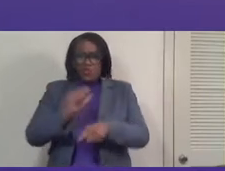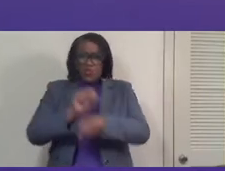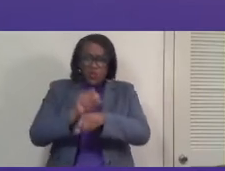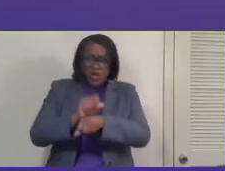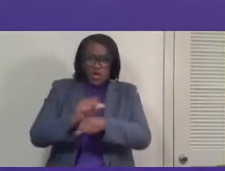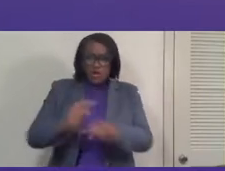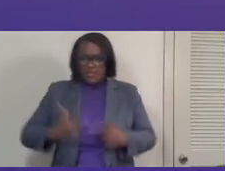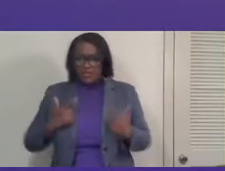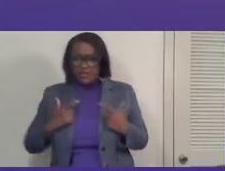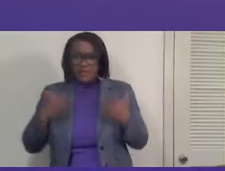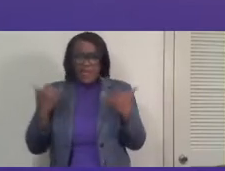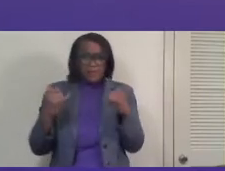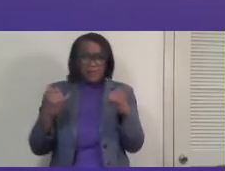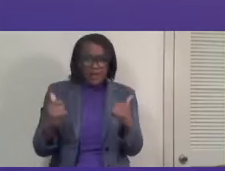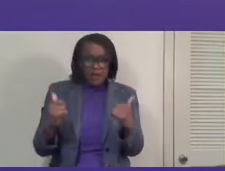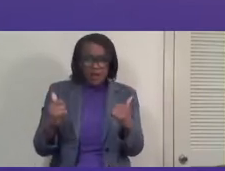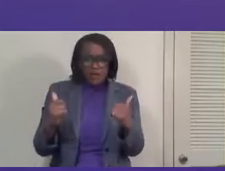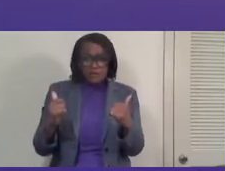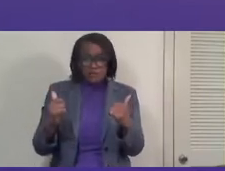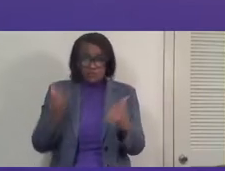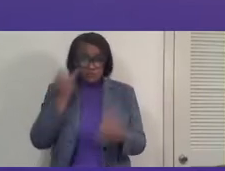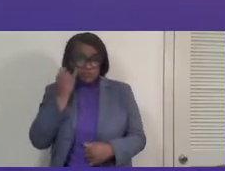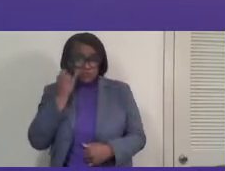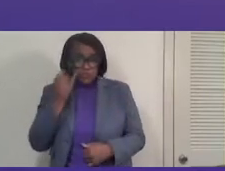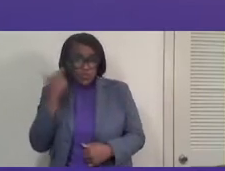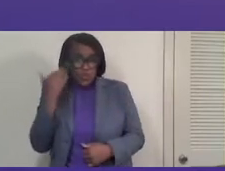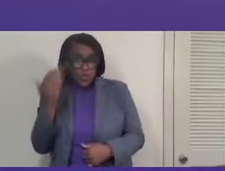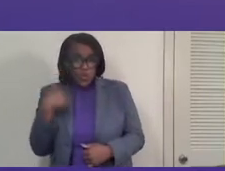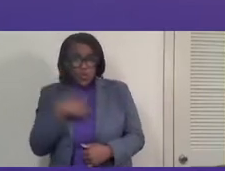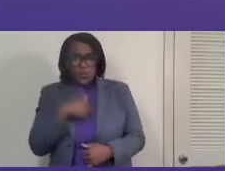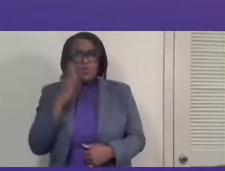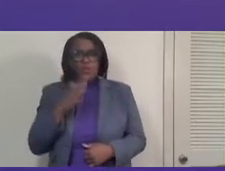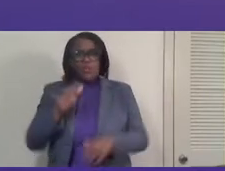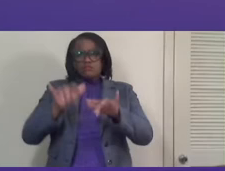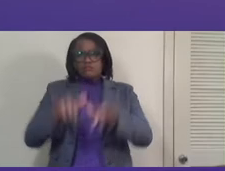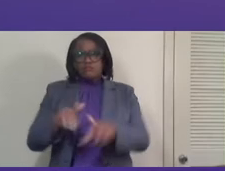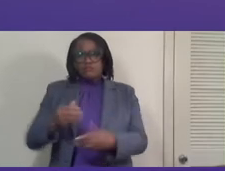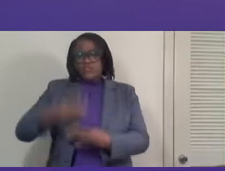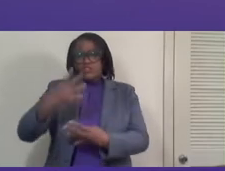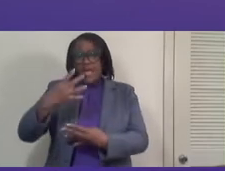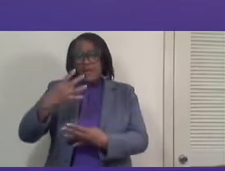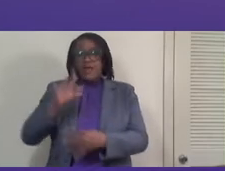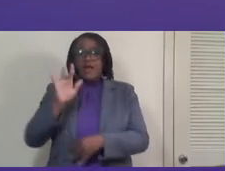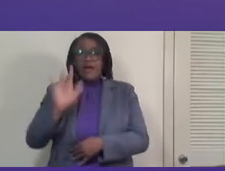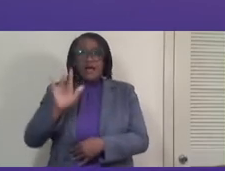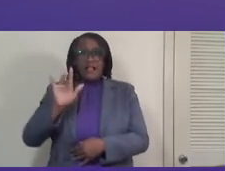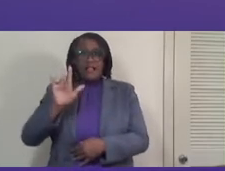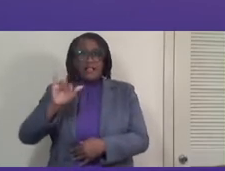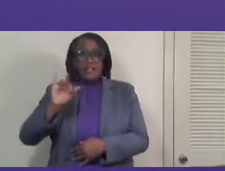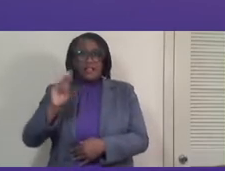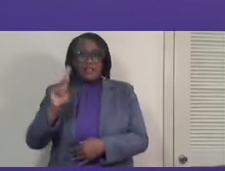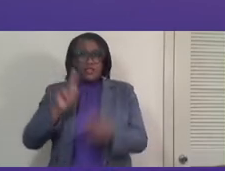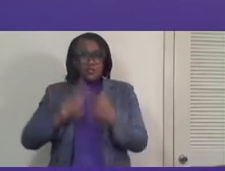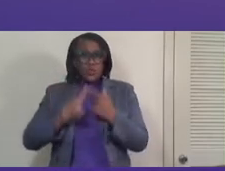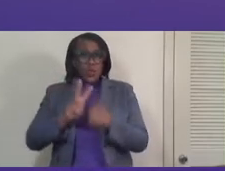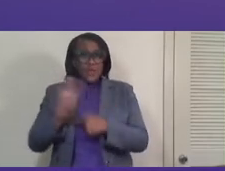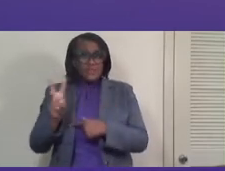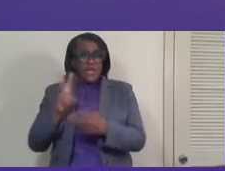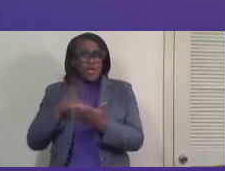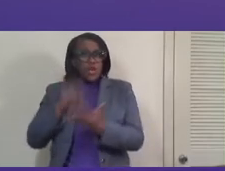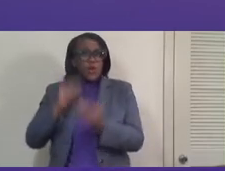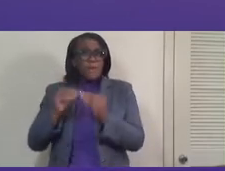on. In case you don't know, we are going to place in the chat a link to a website that can help you learn more about the place that you call